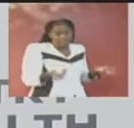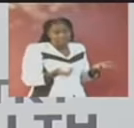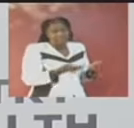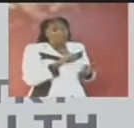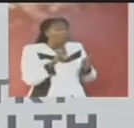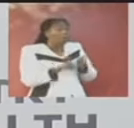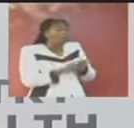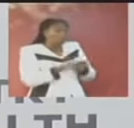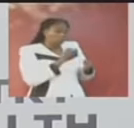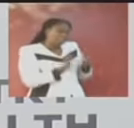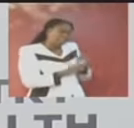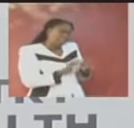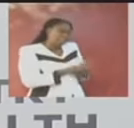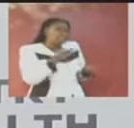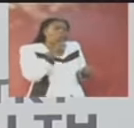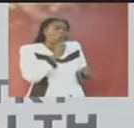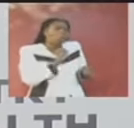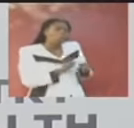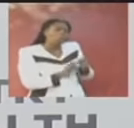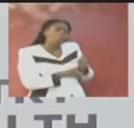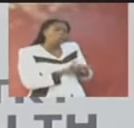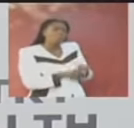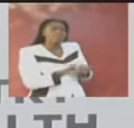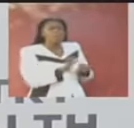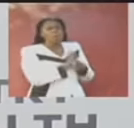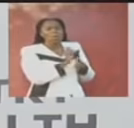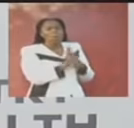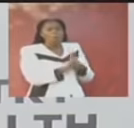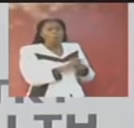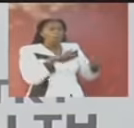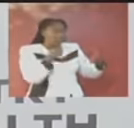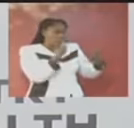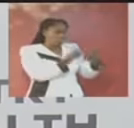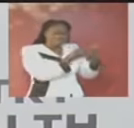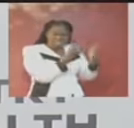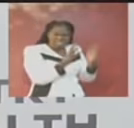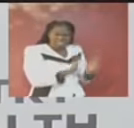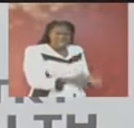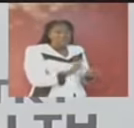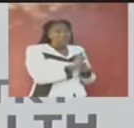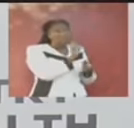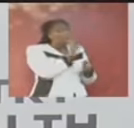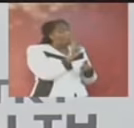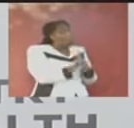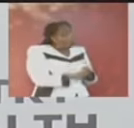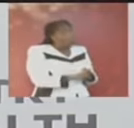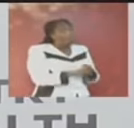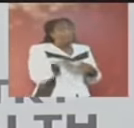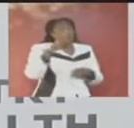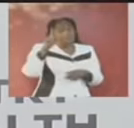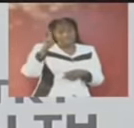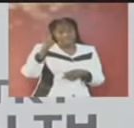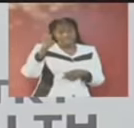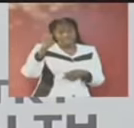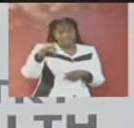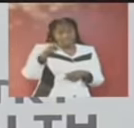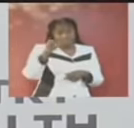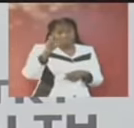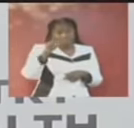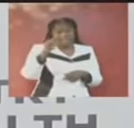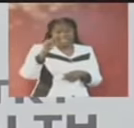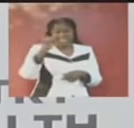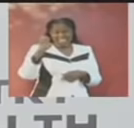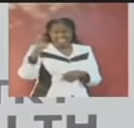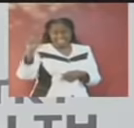vulnerable population, that is prisoners, deportees, the elderly, and persons who